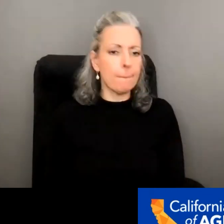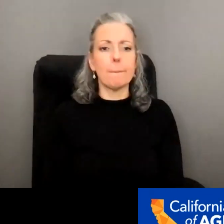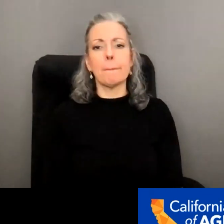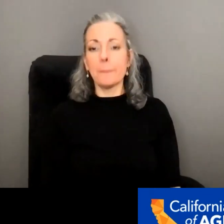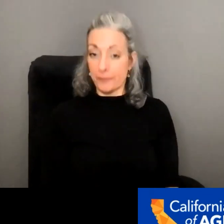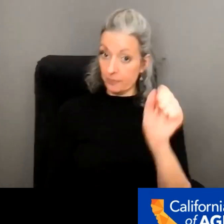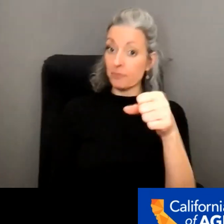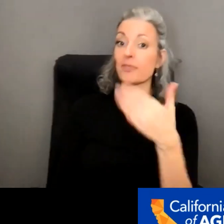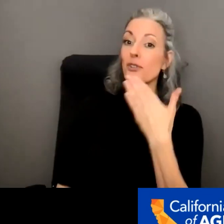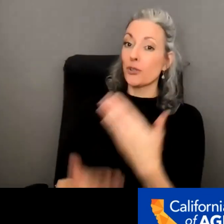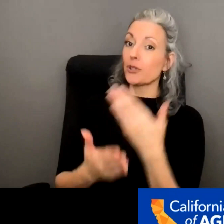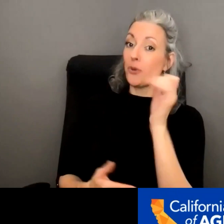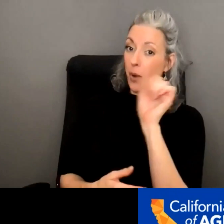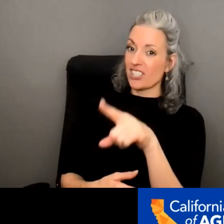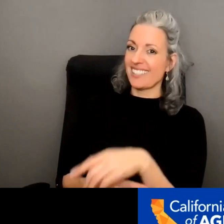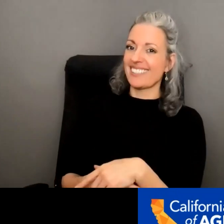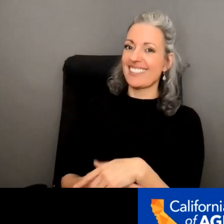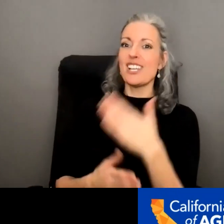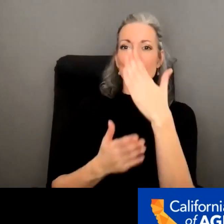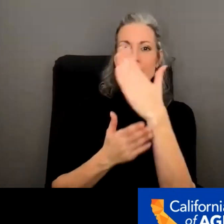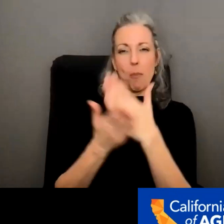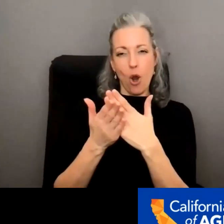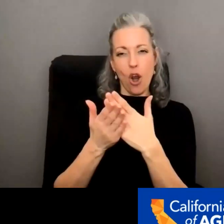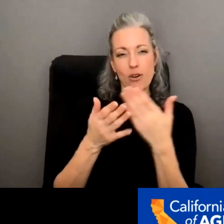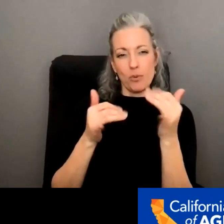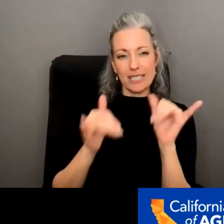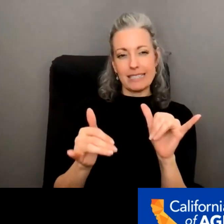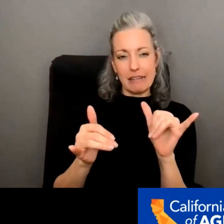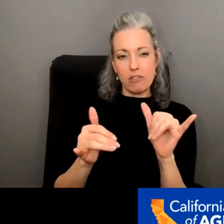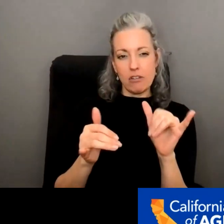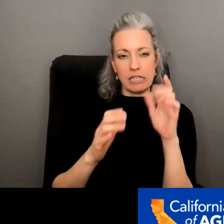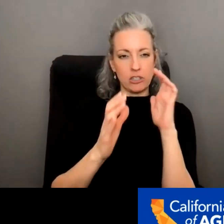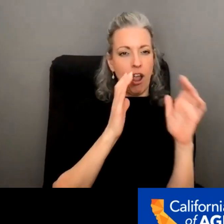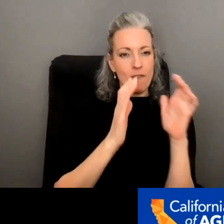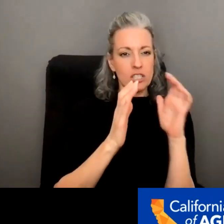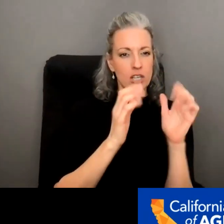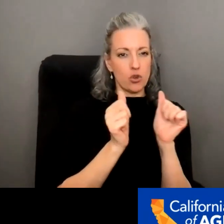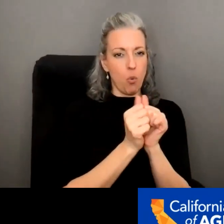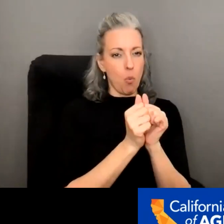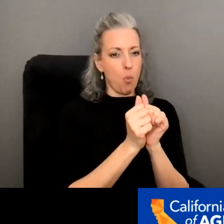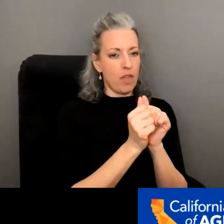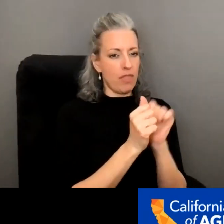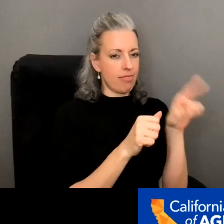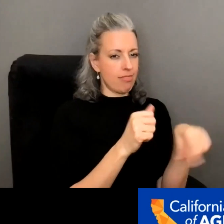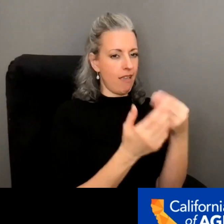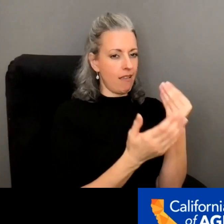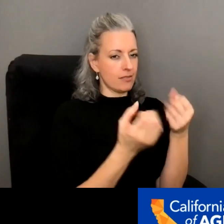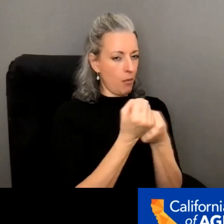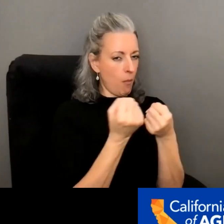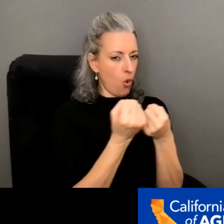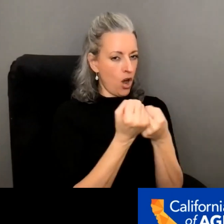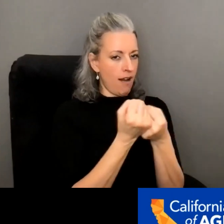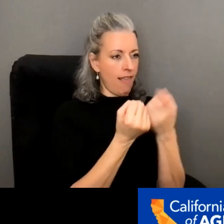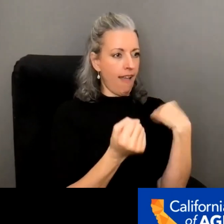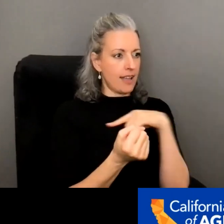Yeah, great question. And so part of that is still being informed with conversations with some of our funders, but we anticipate doing focus groups